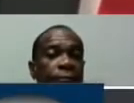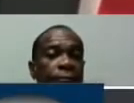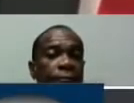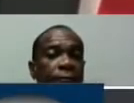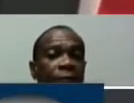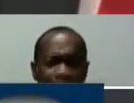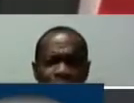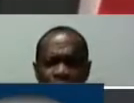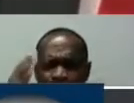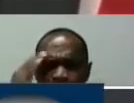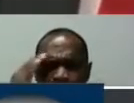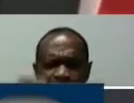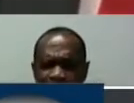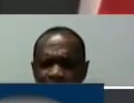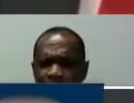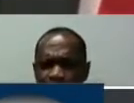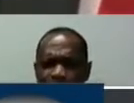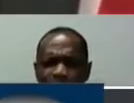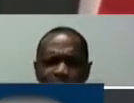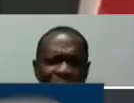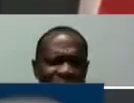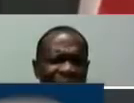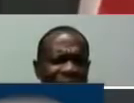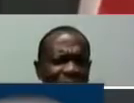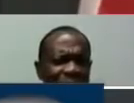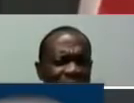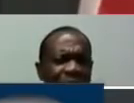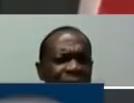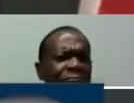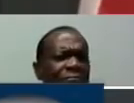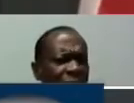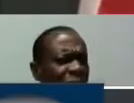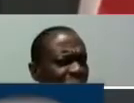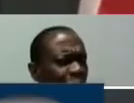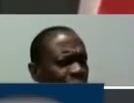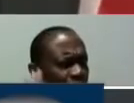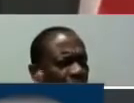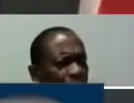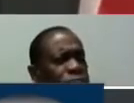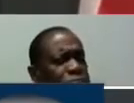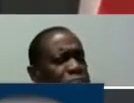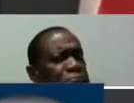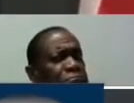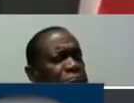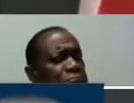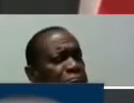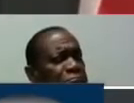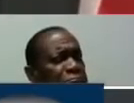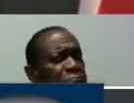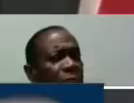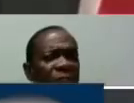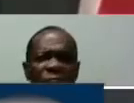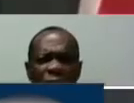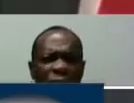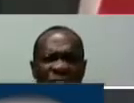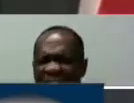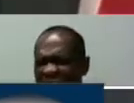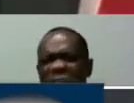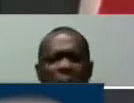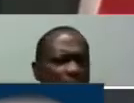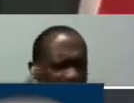itself will run its course, and the effect on the population could have been devastating,